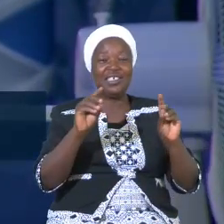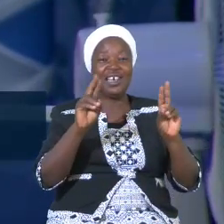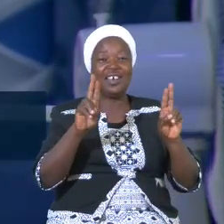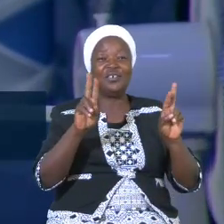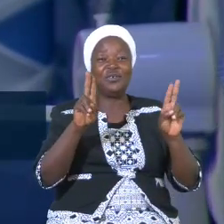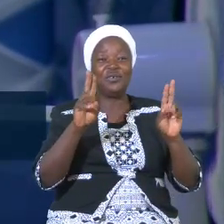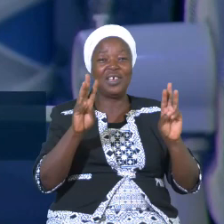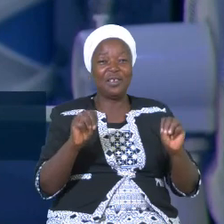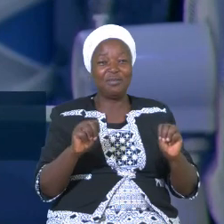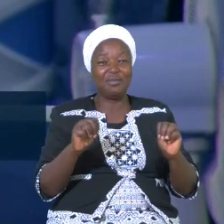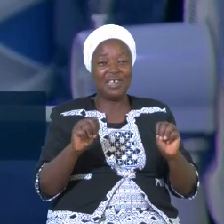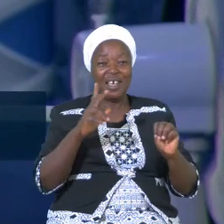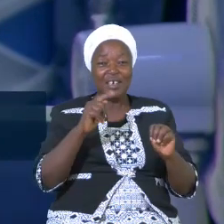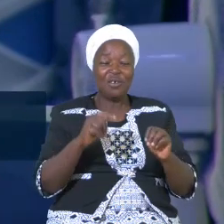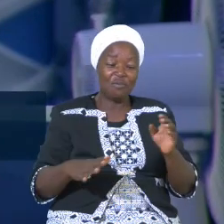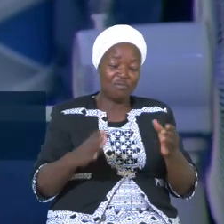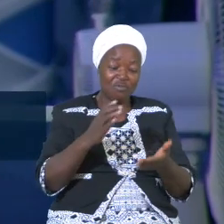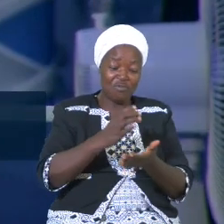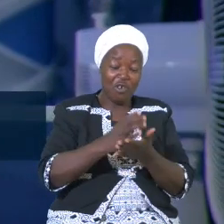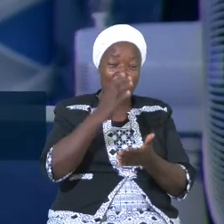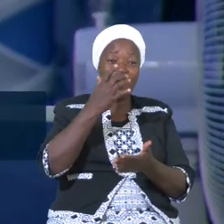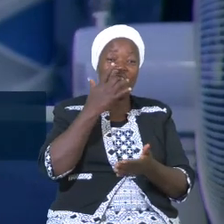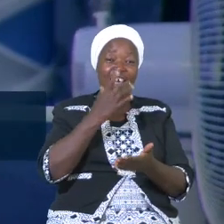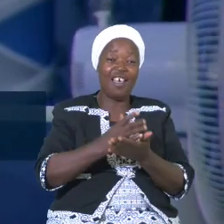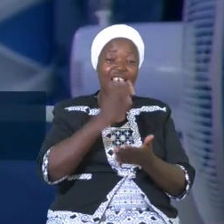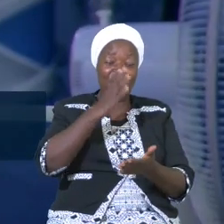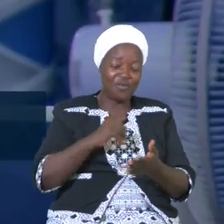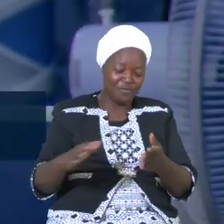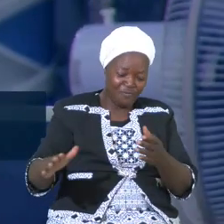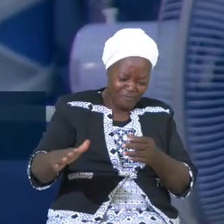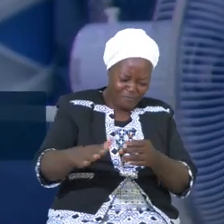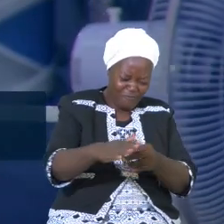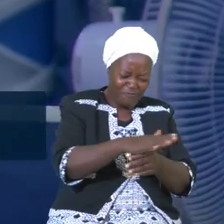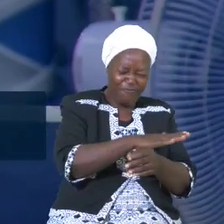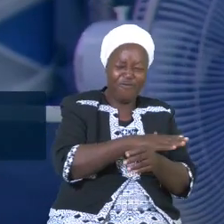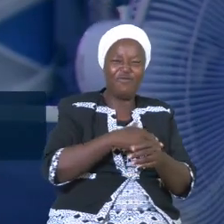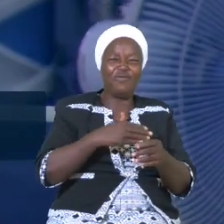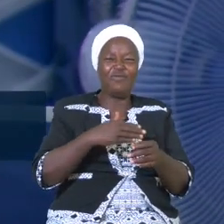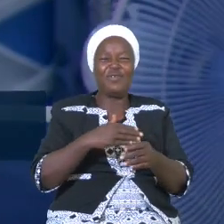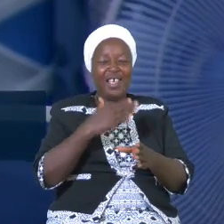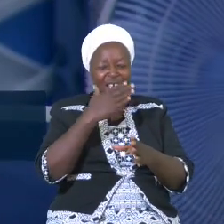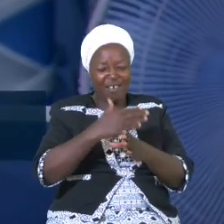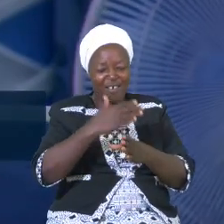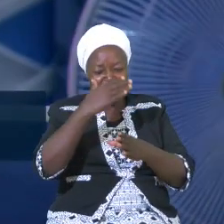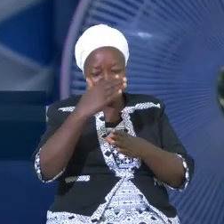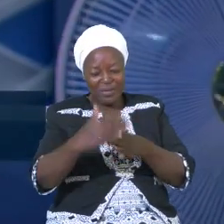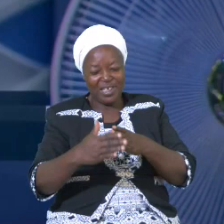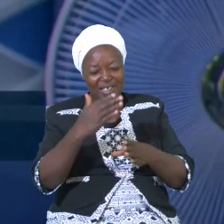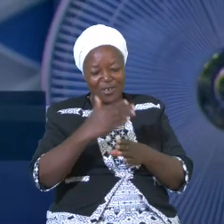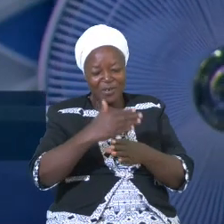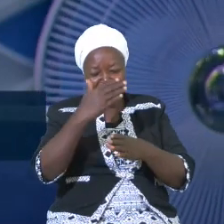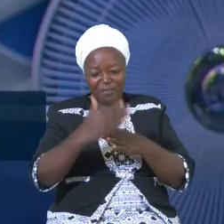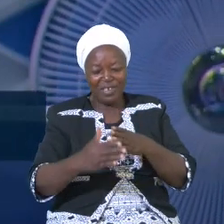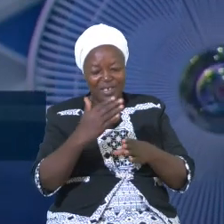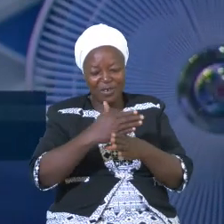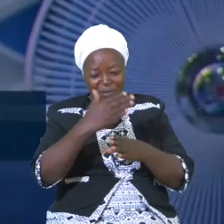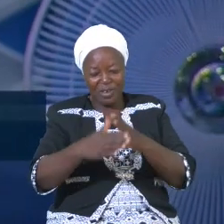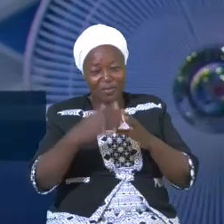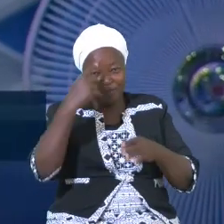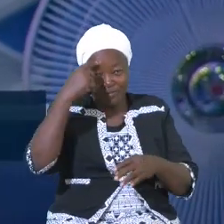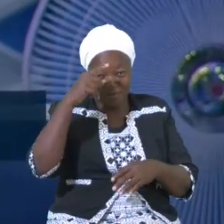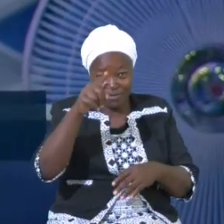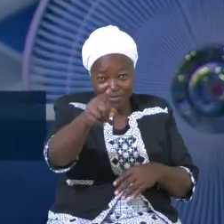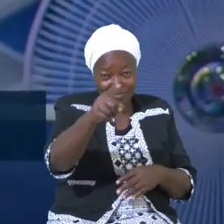your tank will run over complete complete complete for you